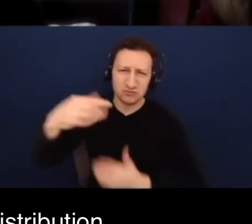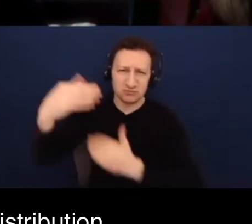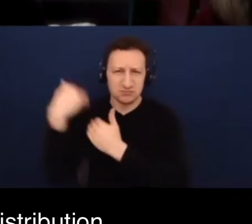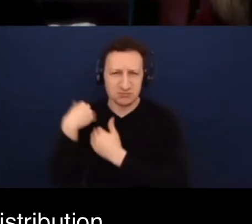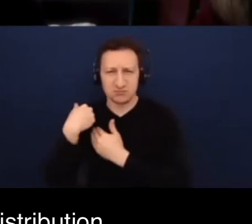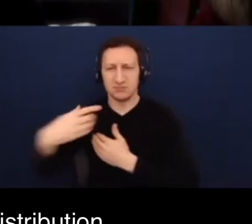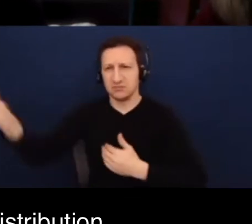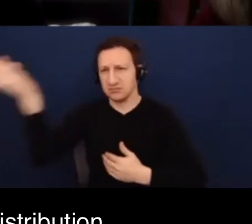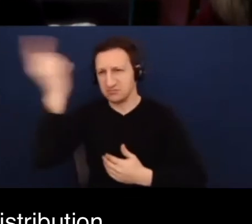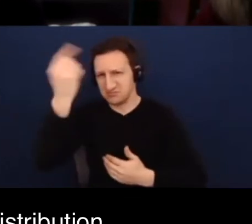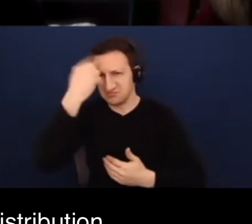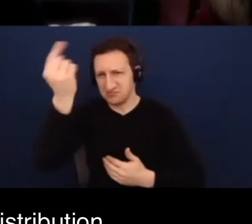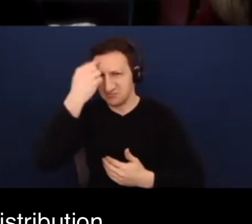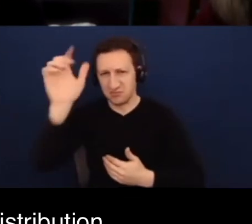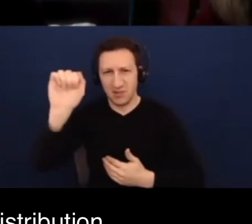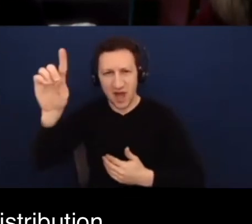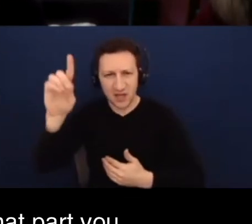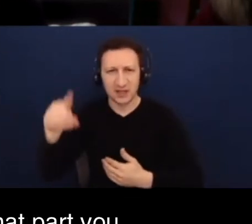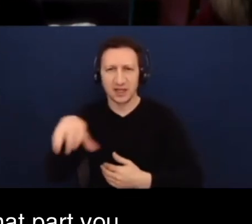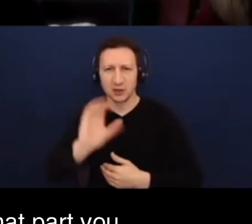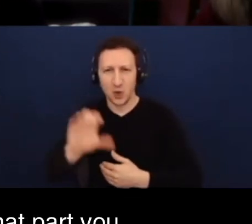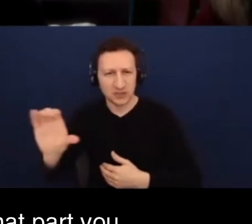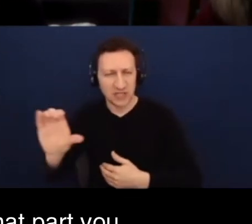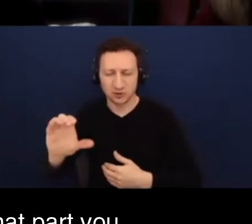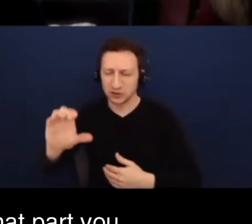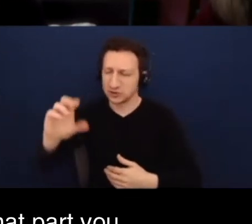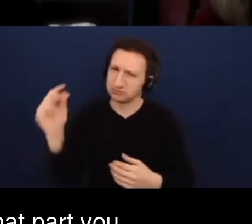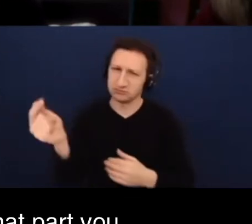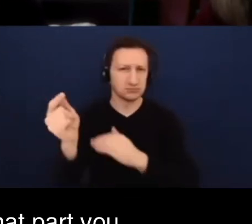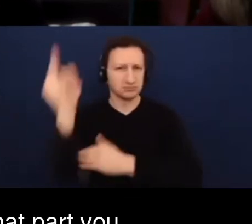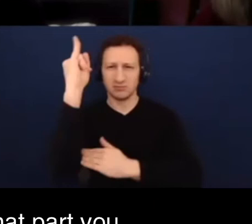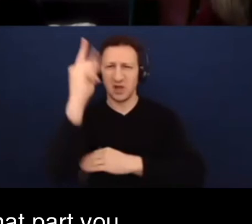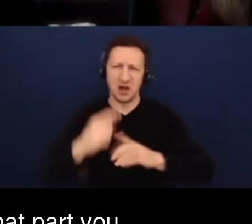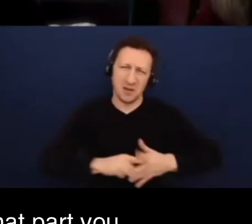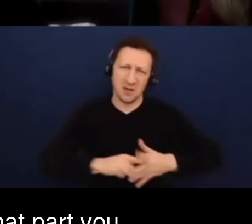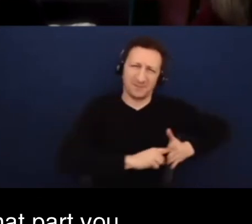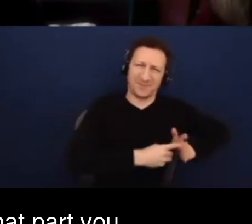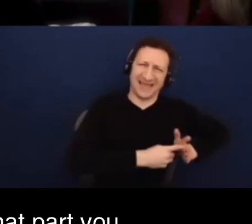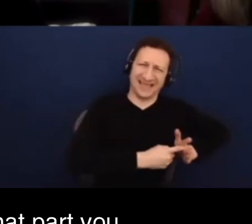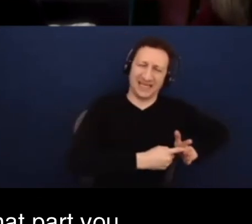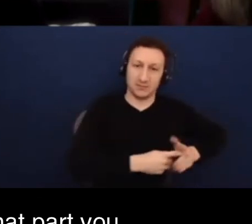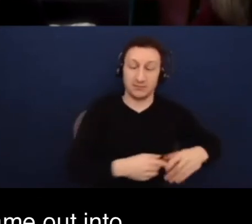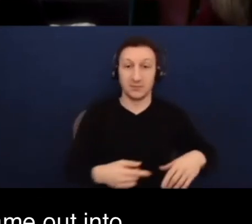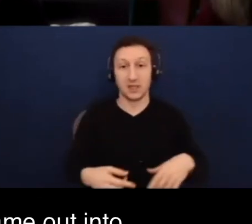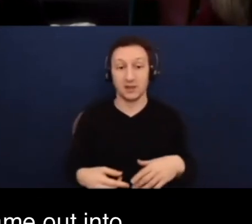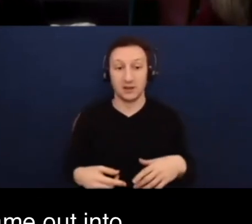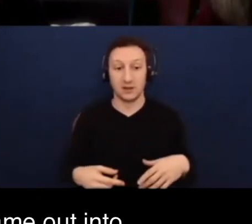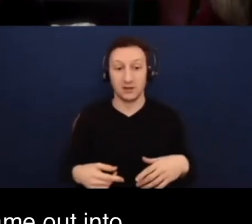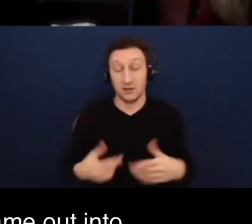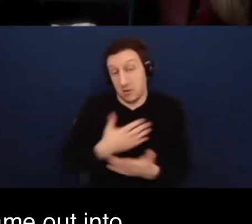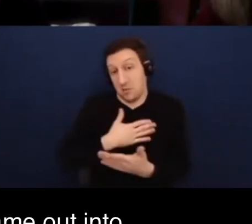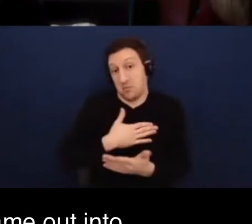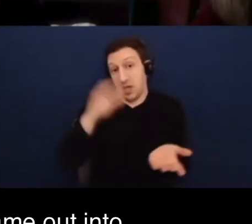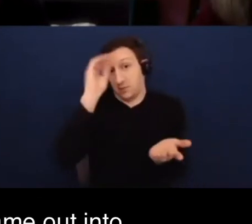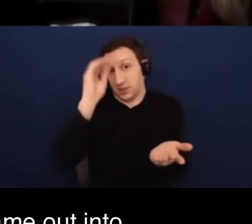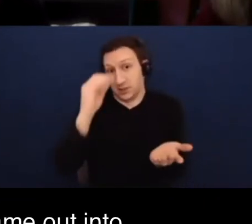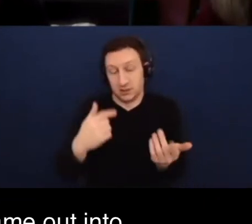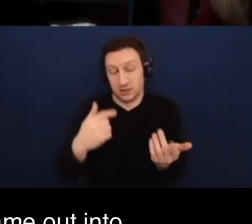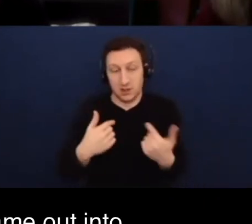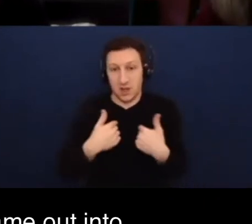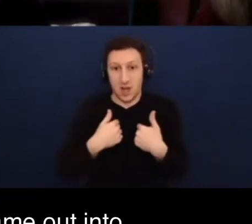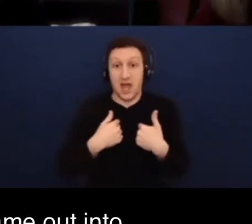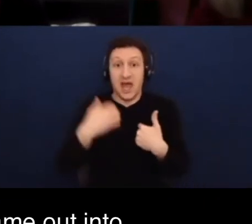whether it's distribution, production, directing, I don't care what part you played in a beautiful piece of work that came out into a film